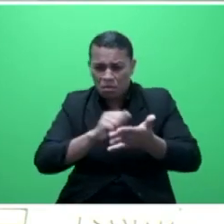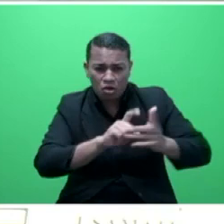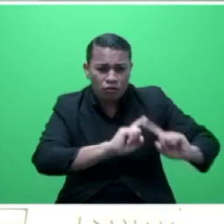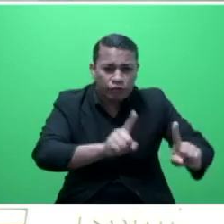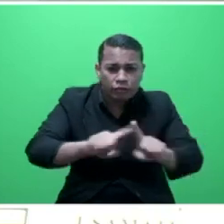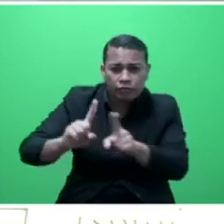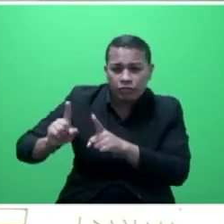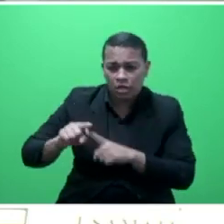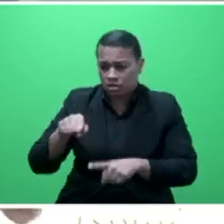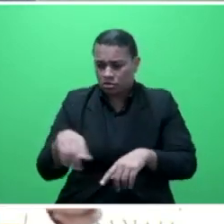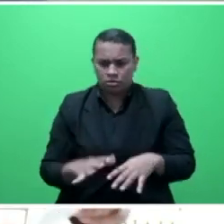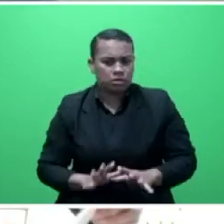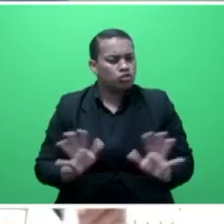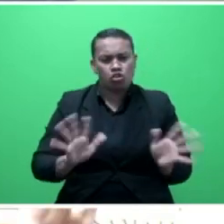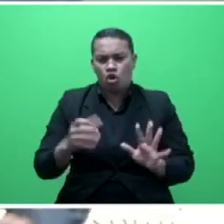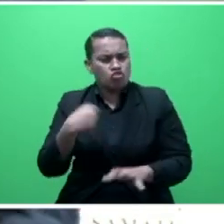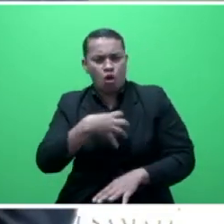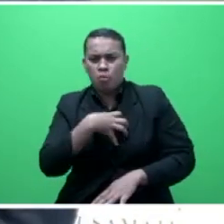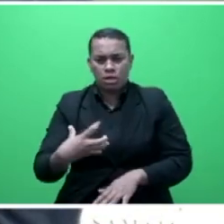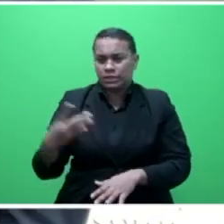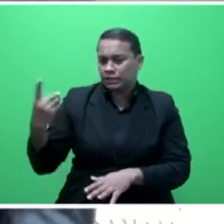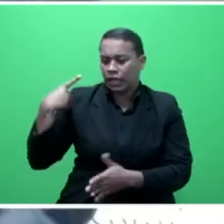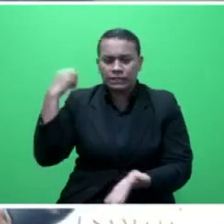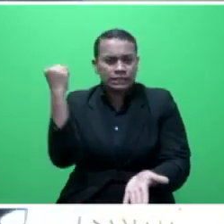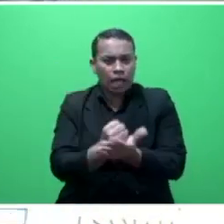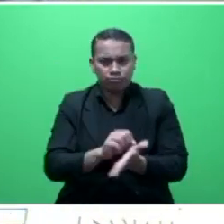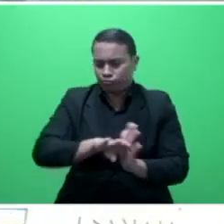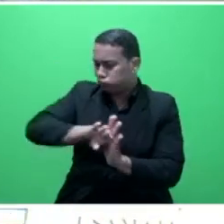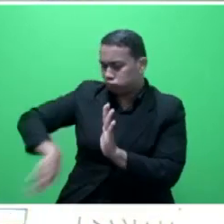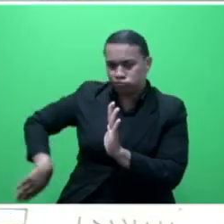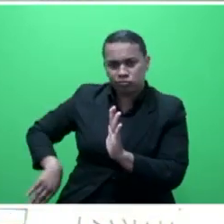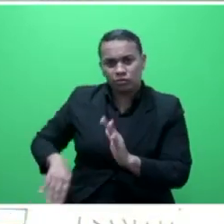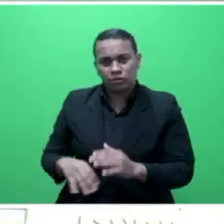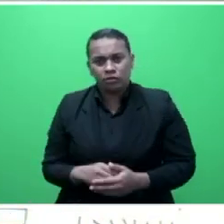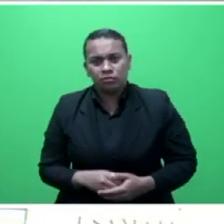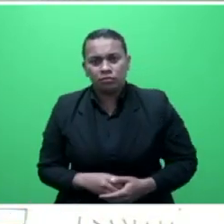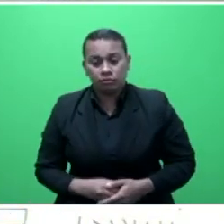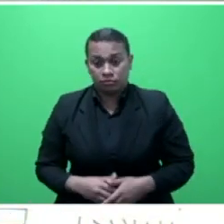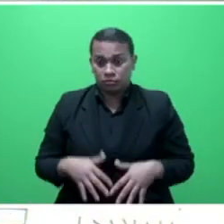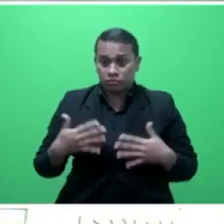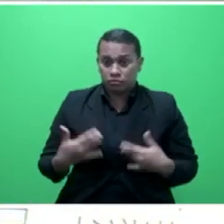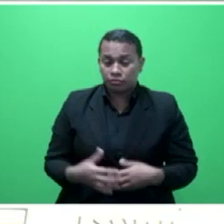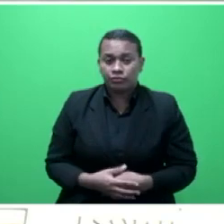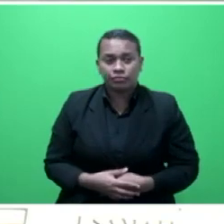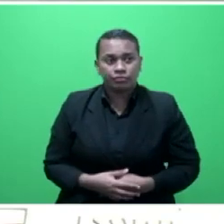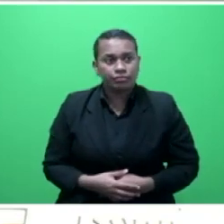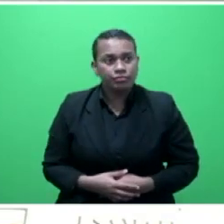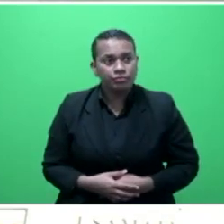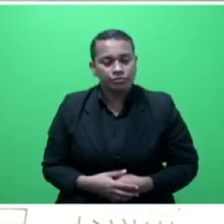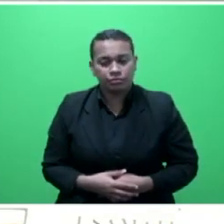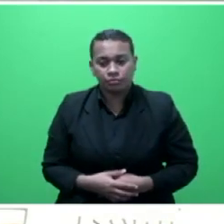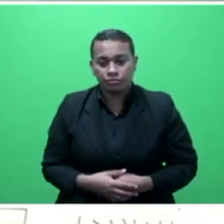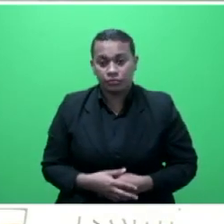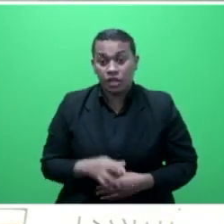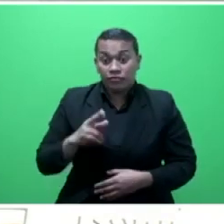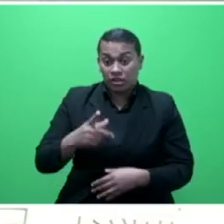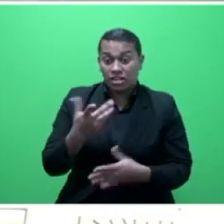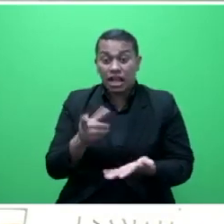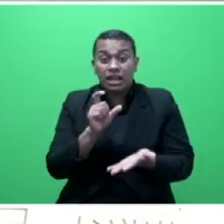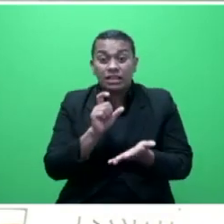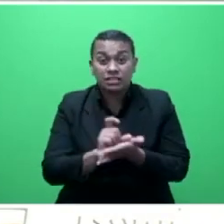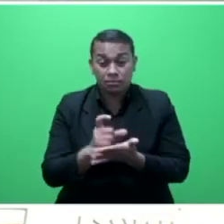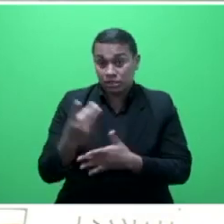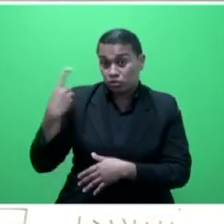been eliminated for good. Mr. Speaker, sir, when it comes to customs duties, we are